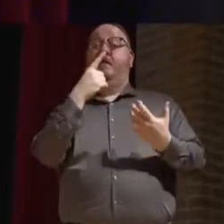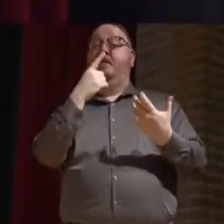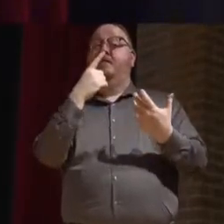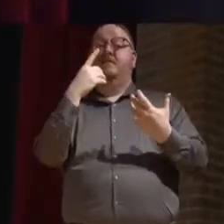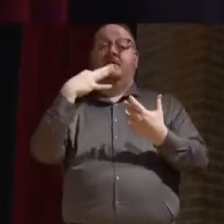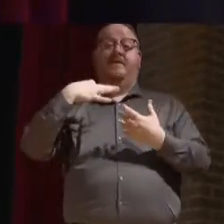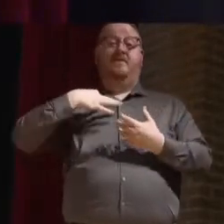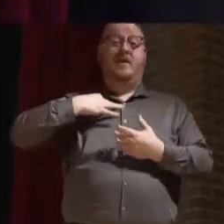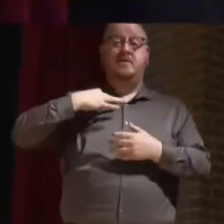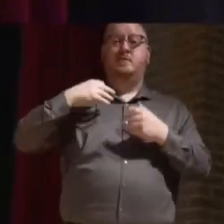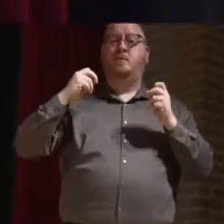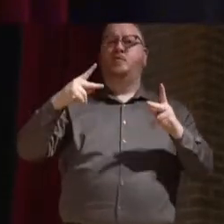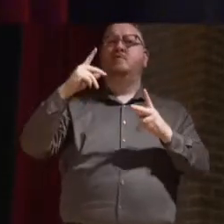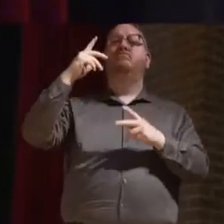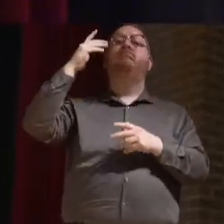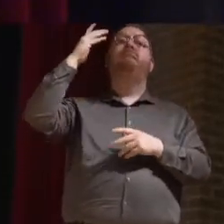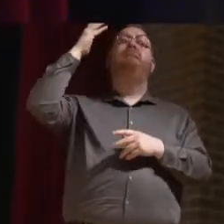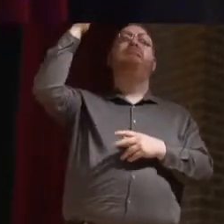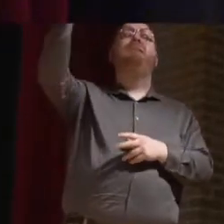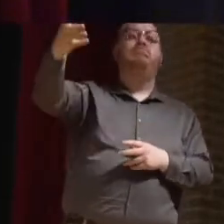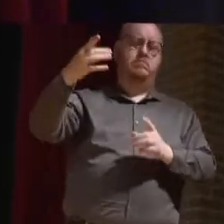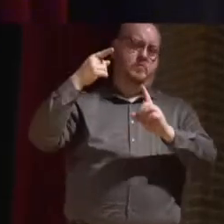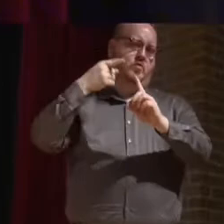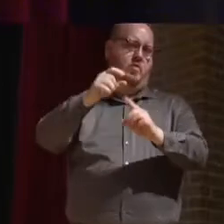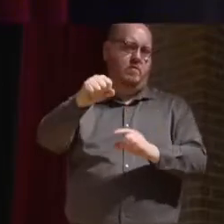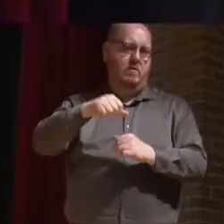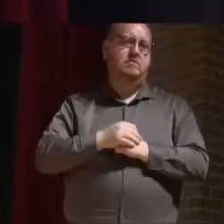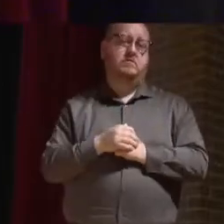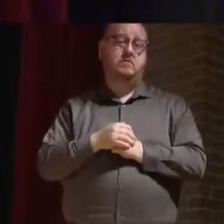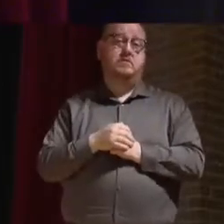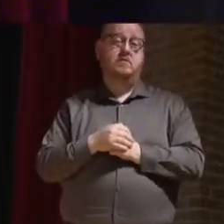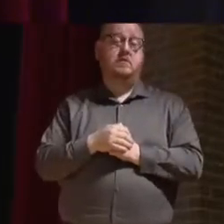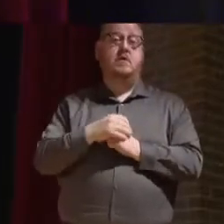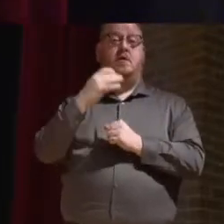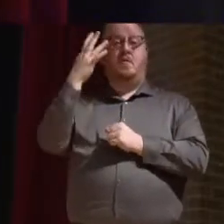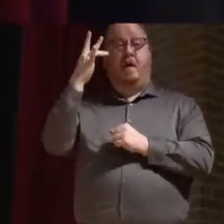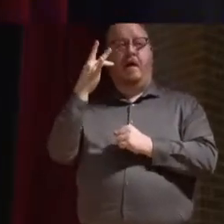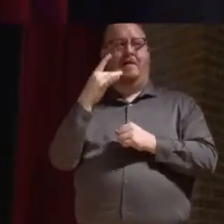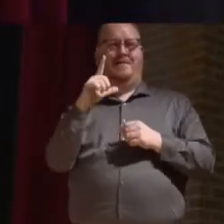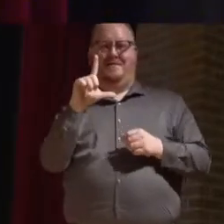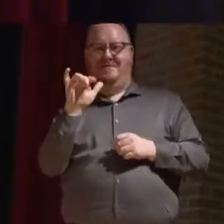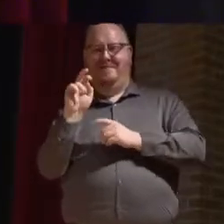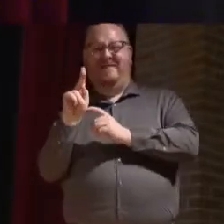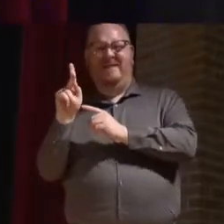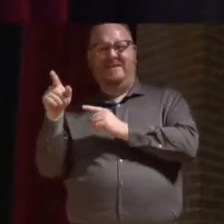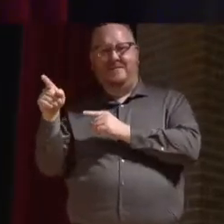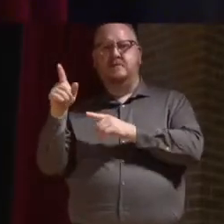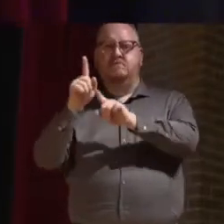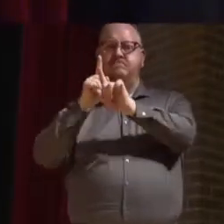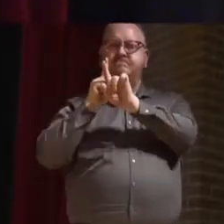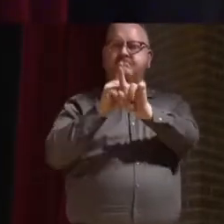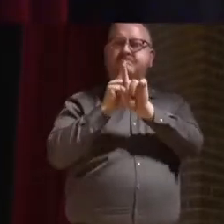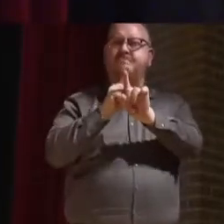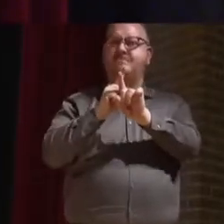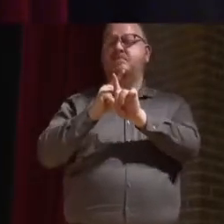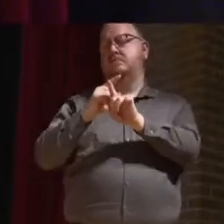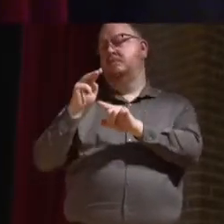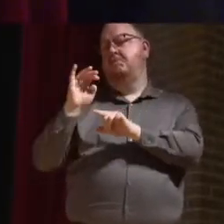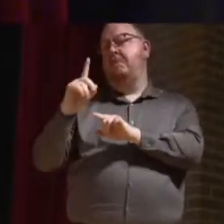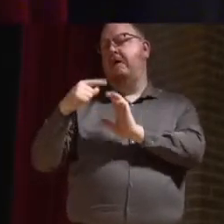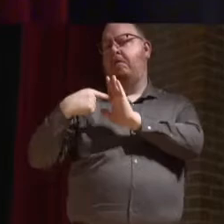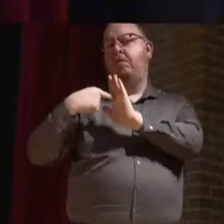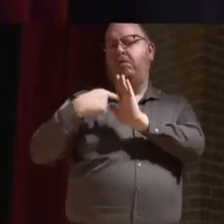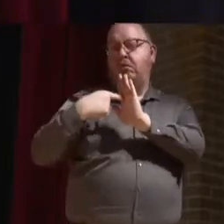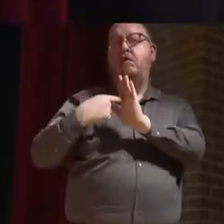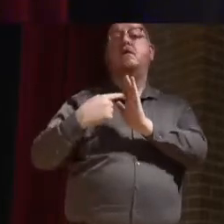that we've got is using our links who are mentoring and models